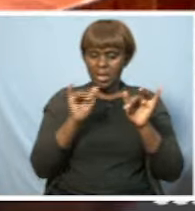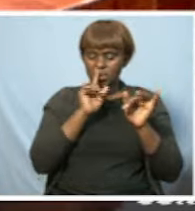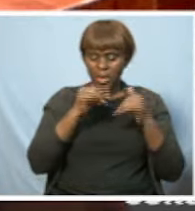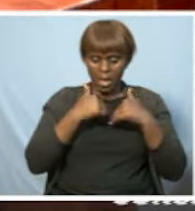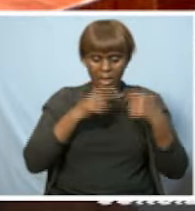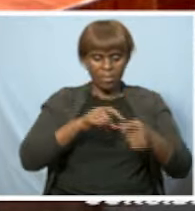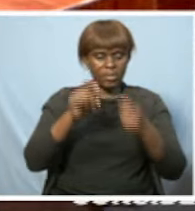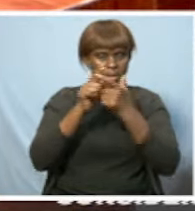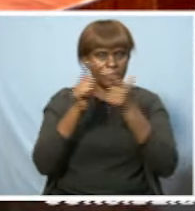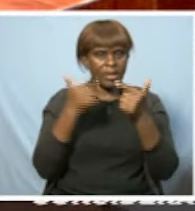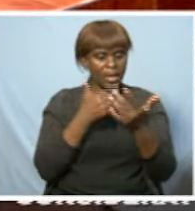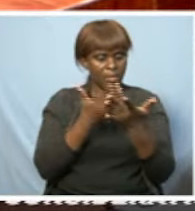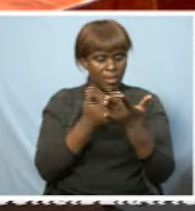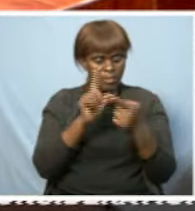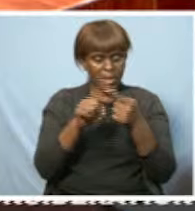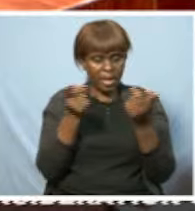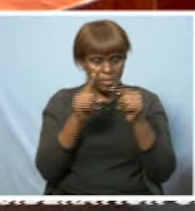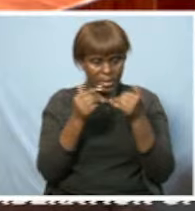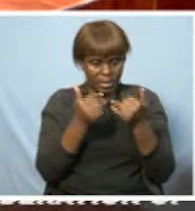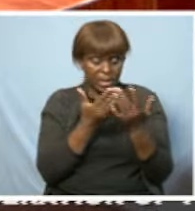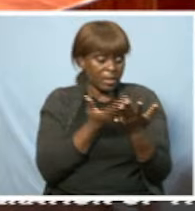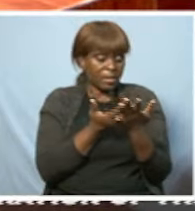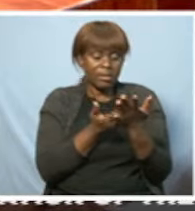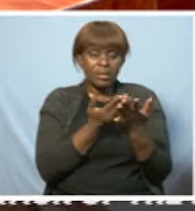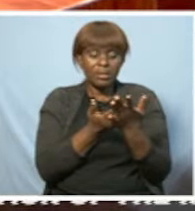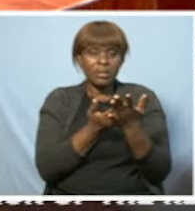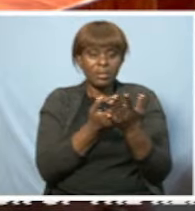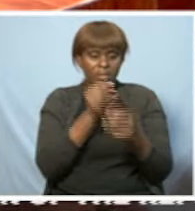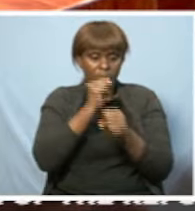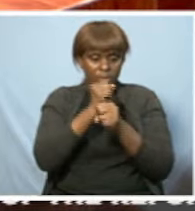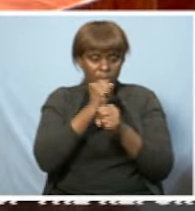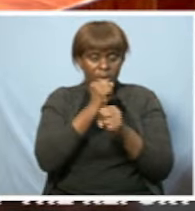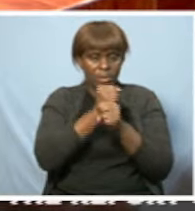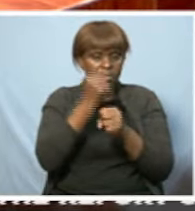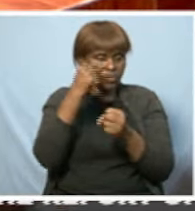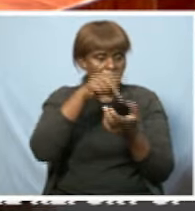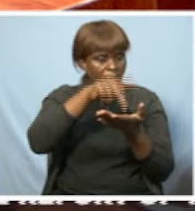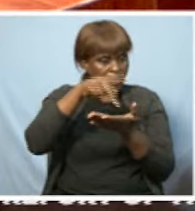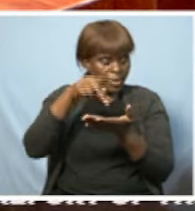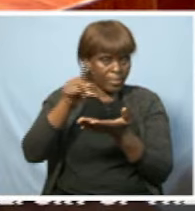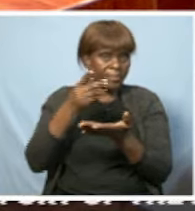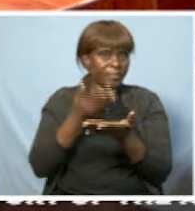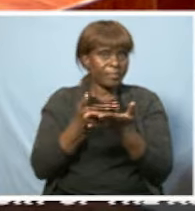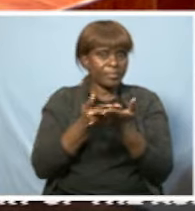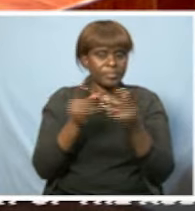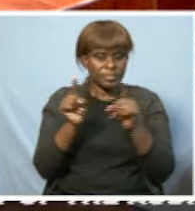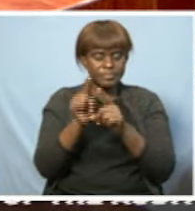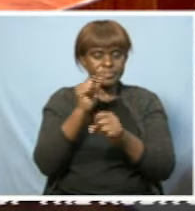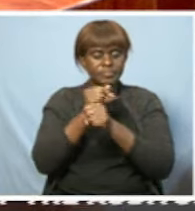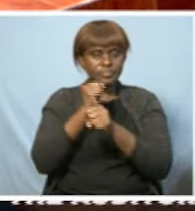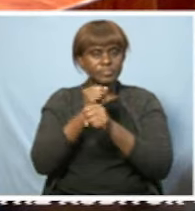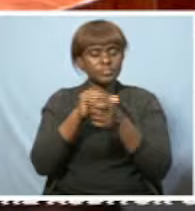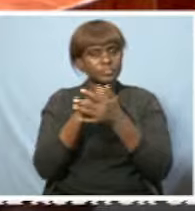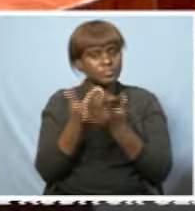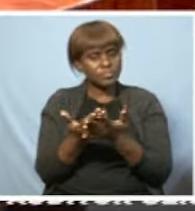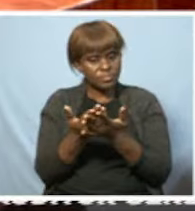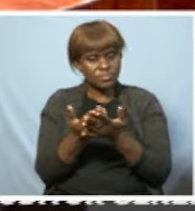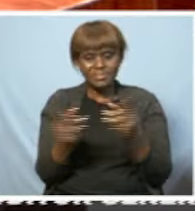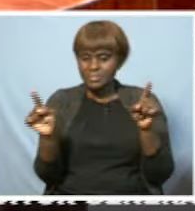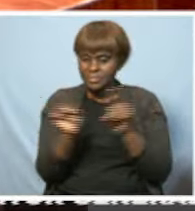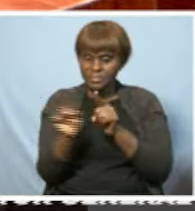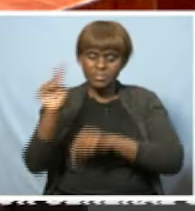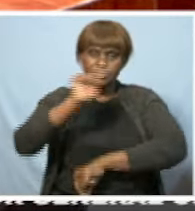challenges, but when it comes to execution of payments, it's done the same